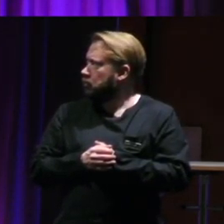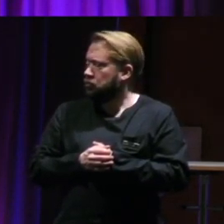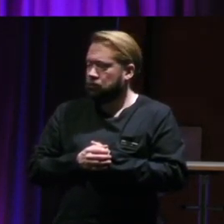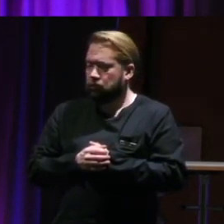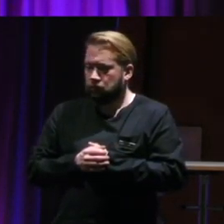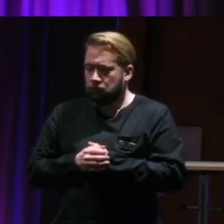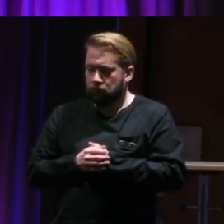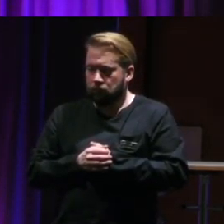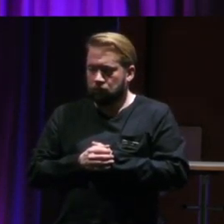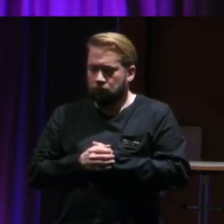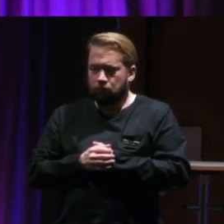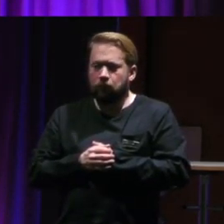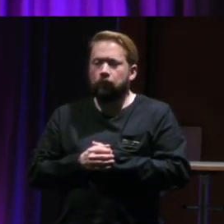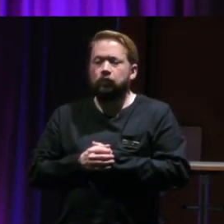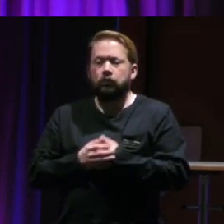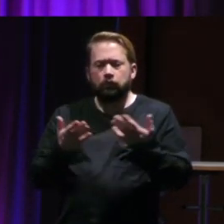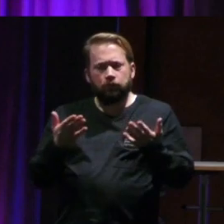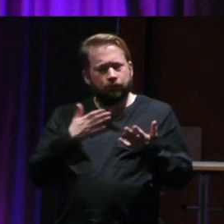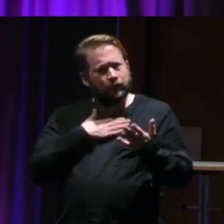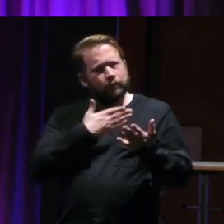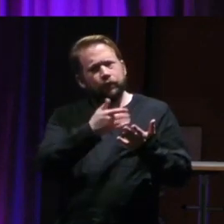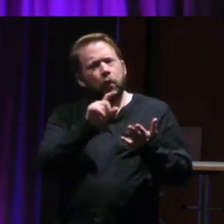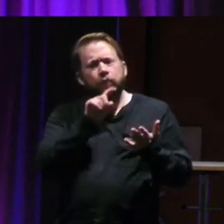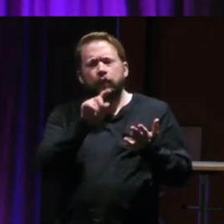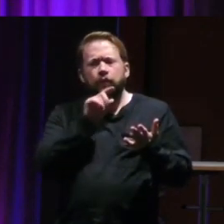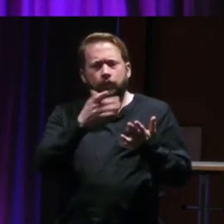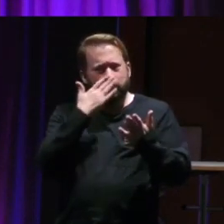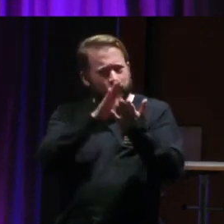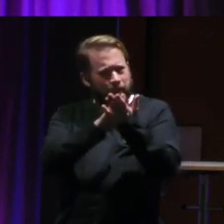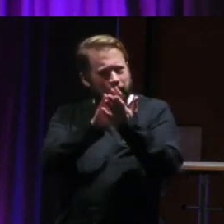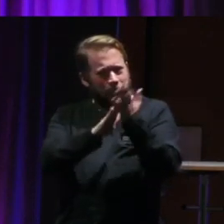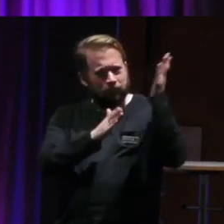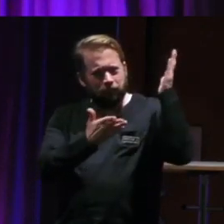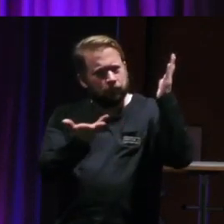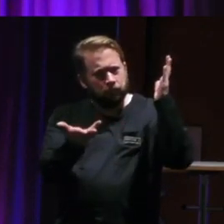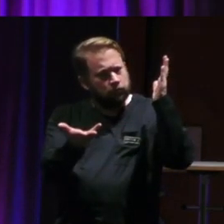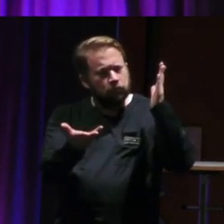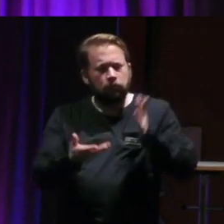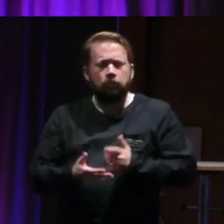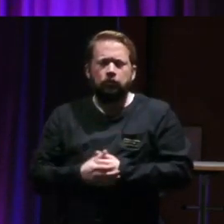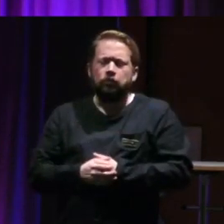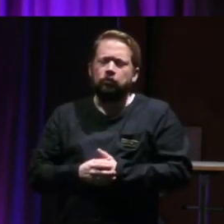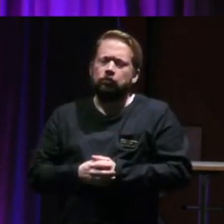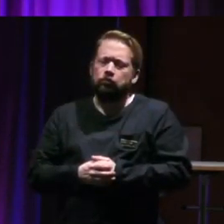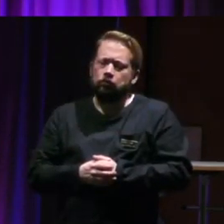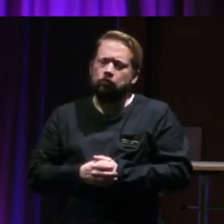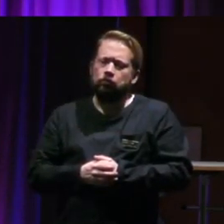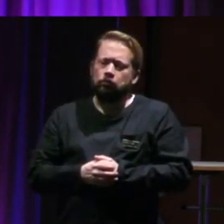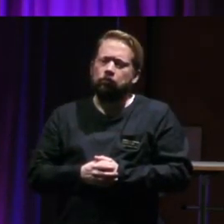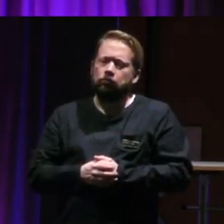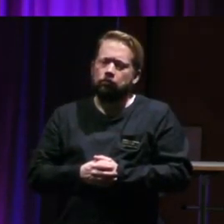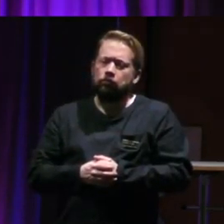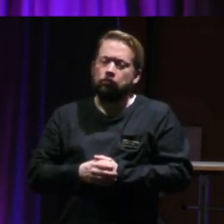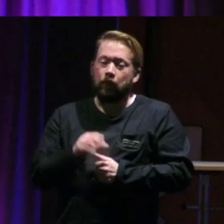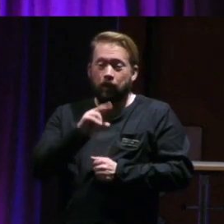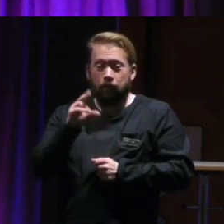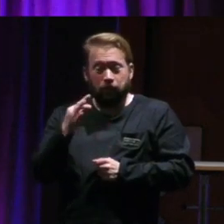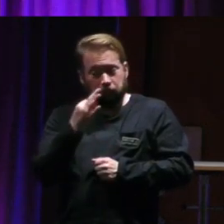You need to say something about some of the pictures. So, So they were